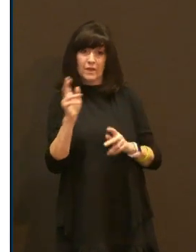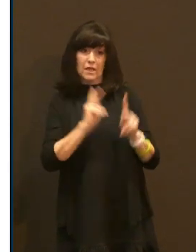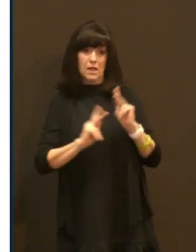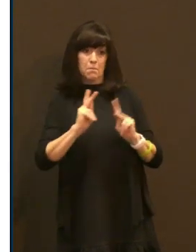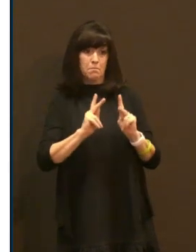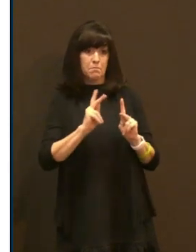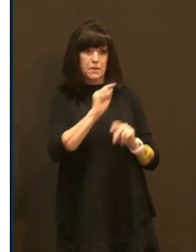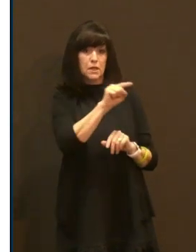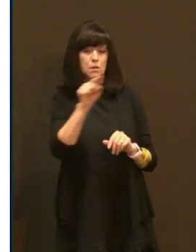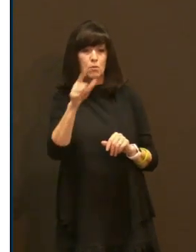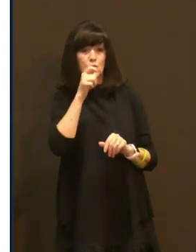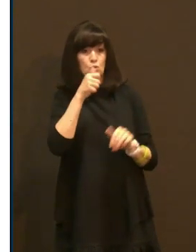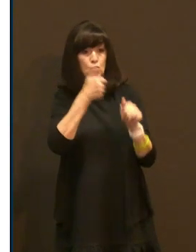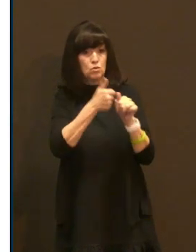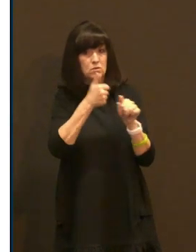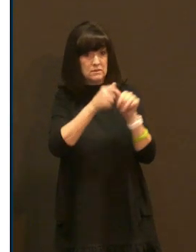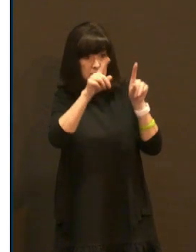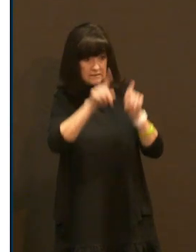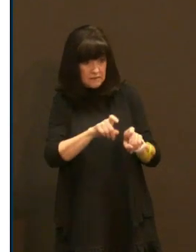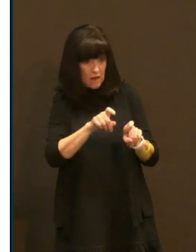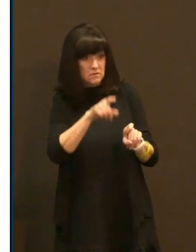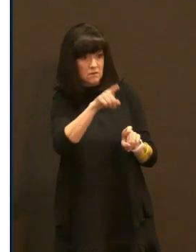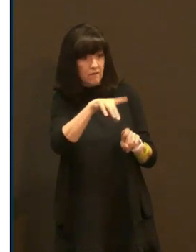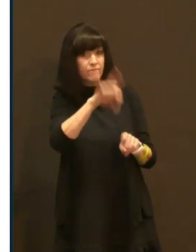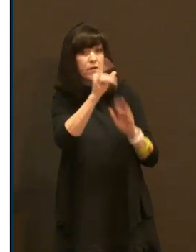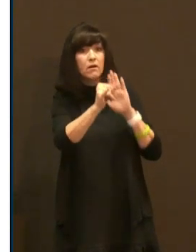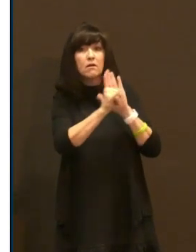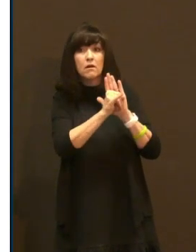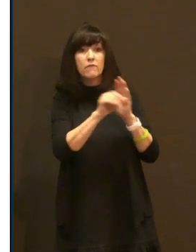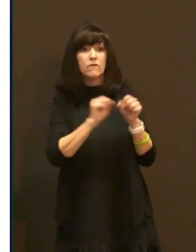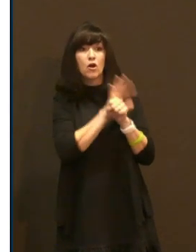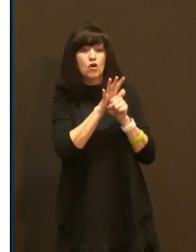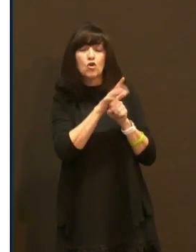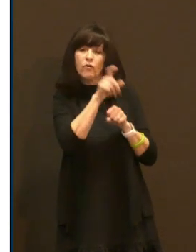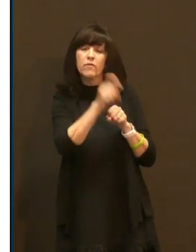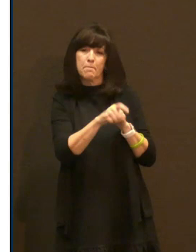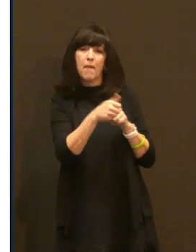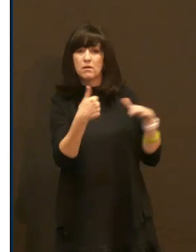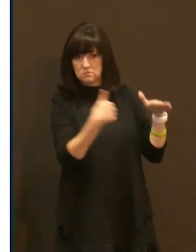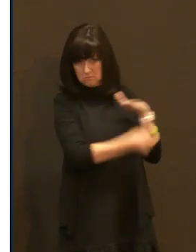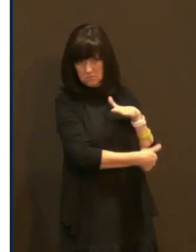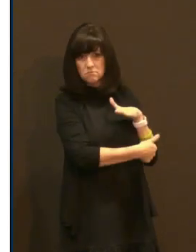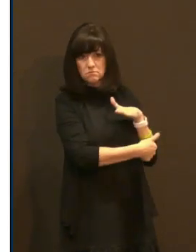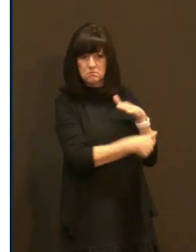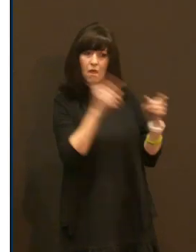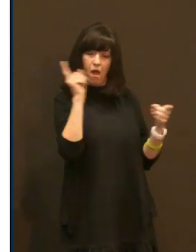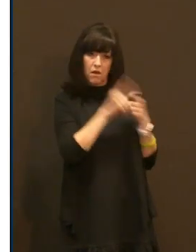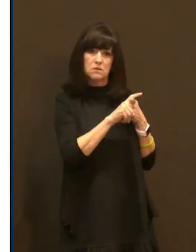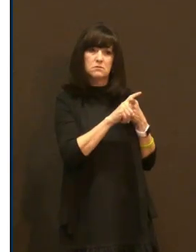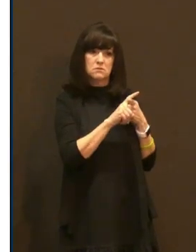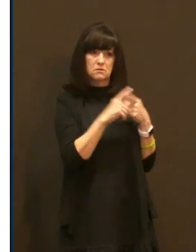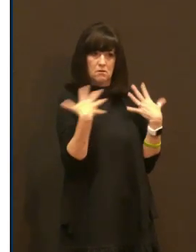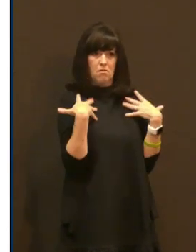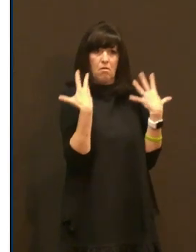positive person, testing them, isolating positives, and on and on. And the contact tracing